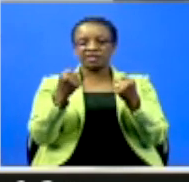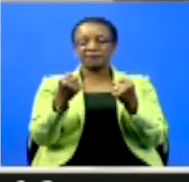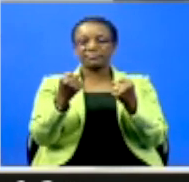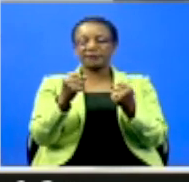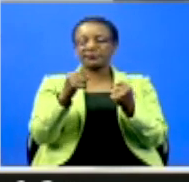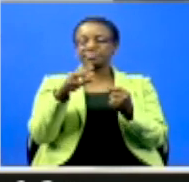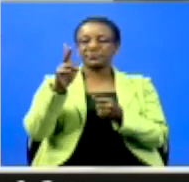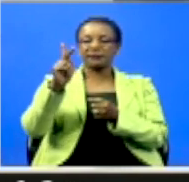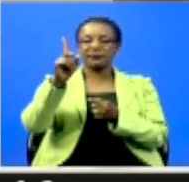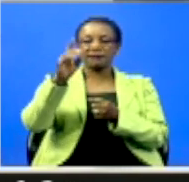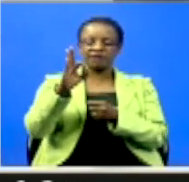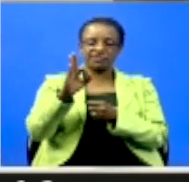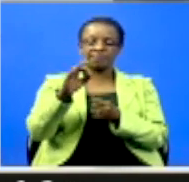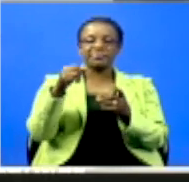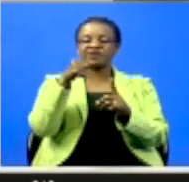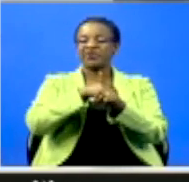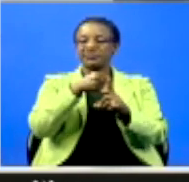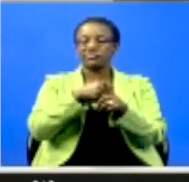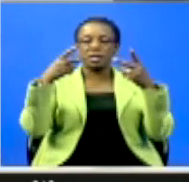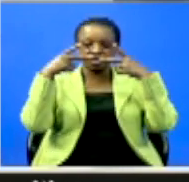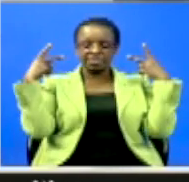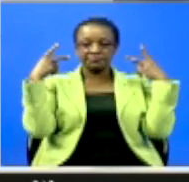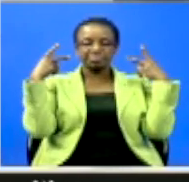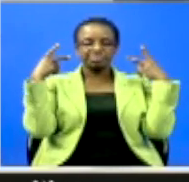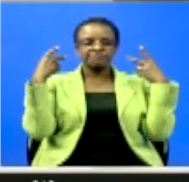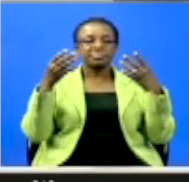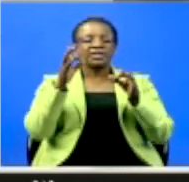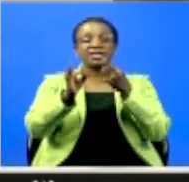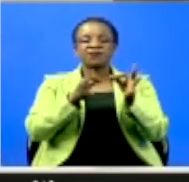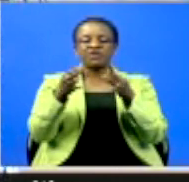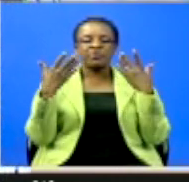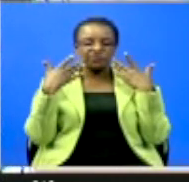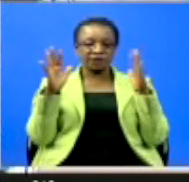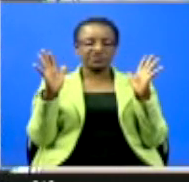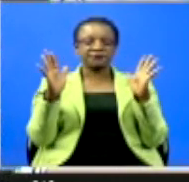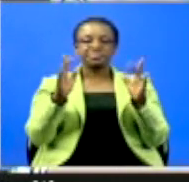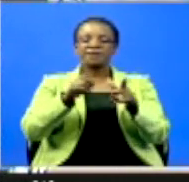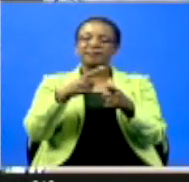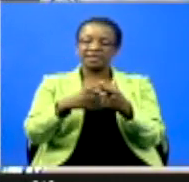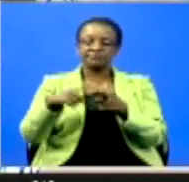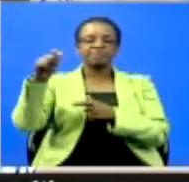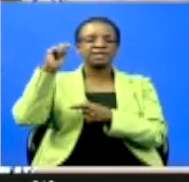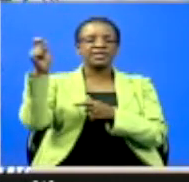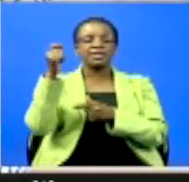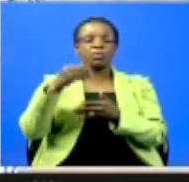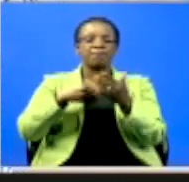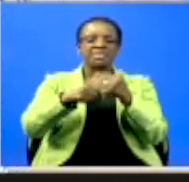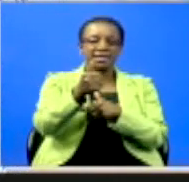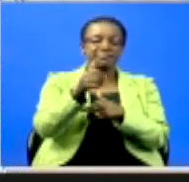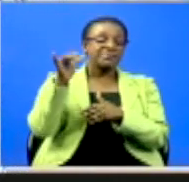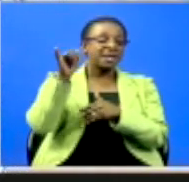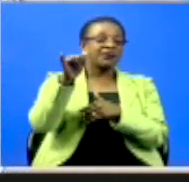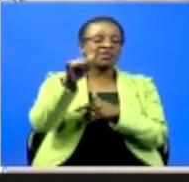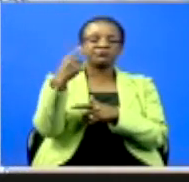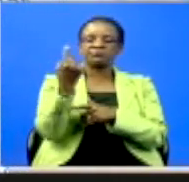Forces in their fight against al-Shabaab, end quote. Now, if concluded, the Kenyan government would purchase not just aircraft, but